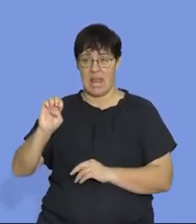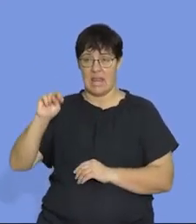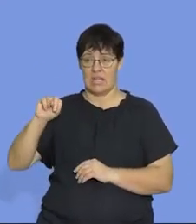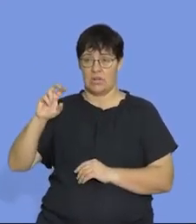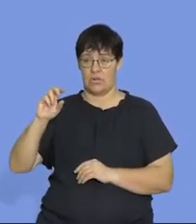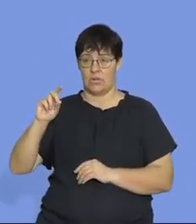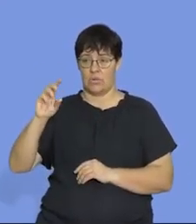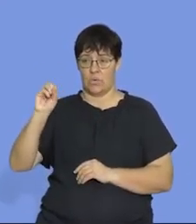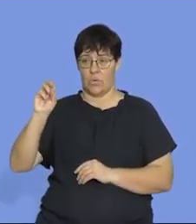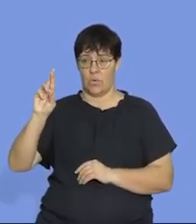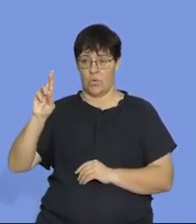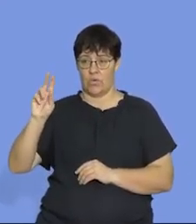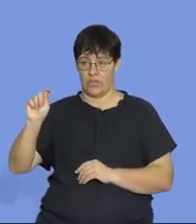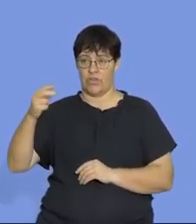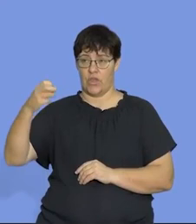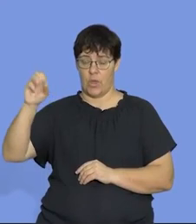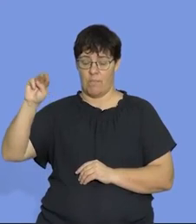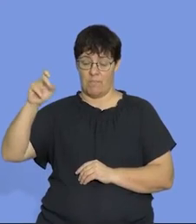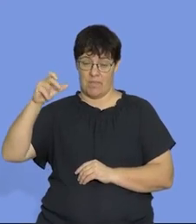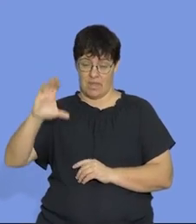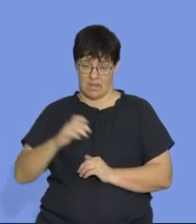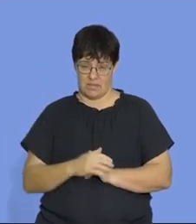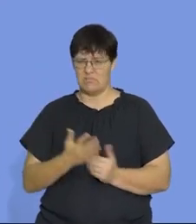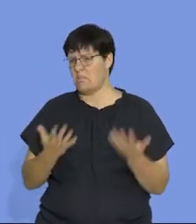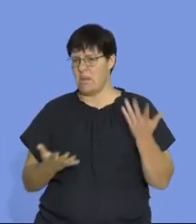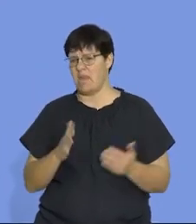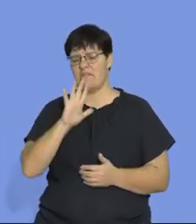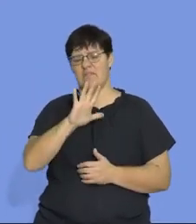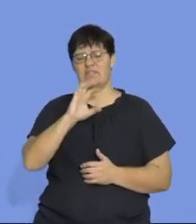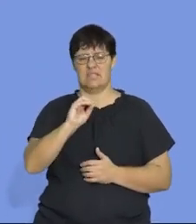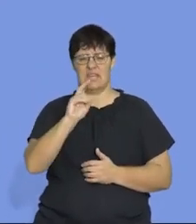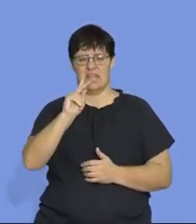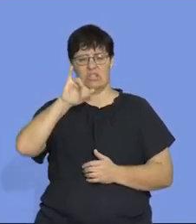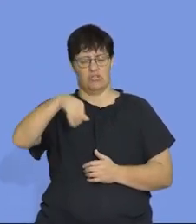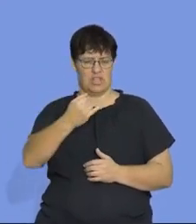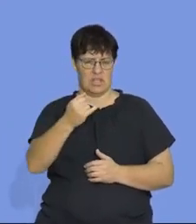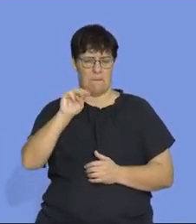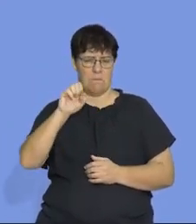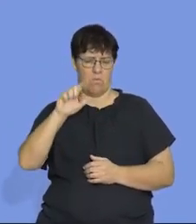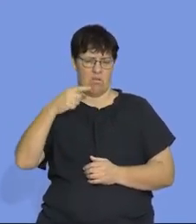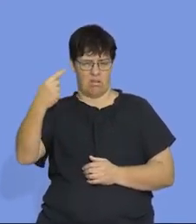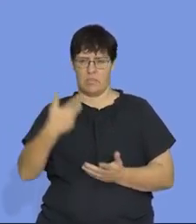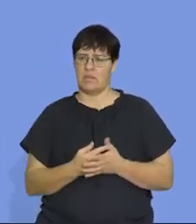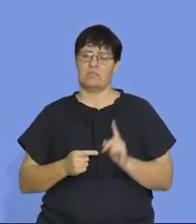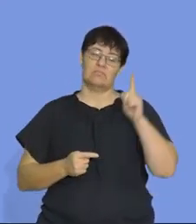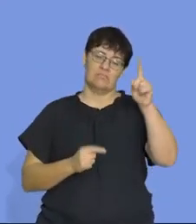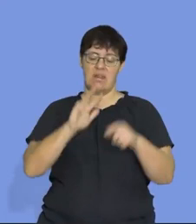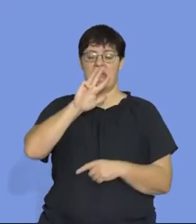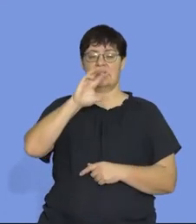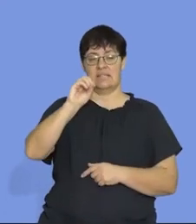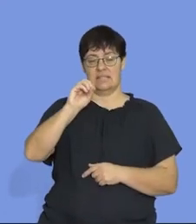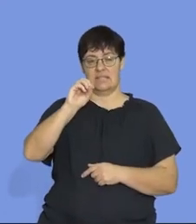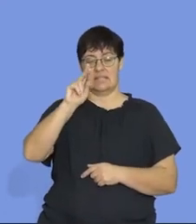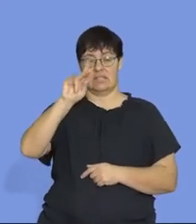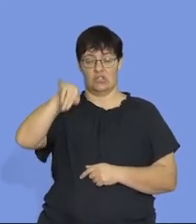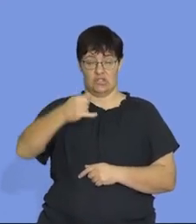this is 50 kilojoules per mole, okay? And then that's, let's say 90 kilojoules. Now, the amount of